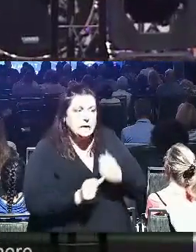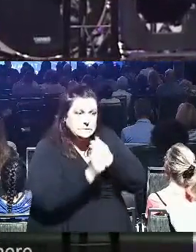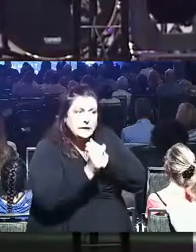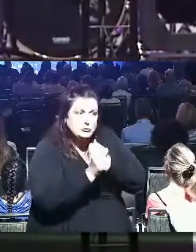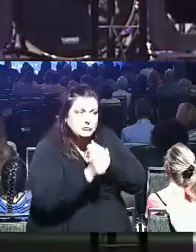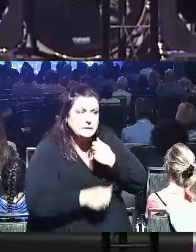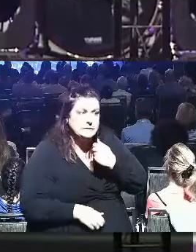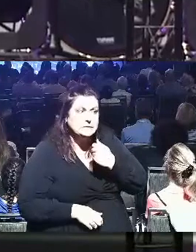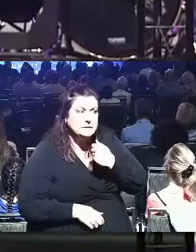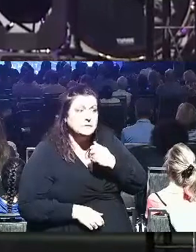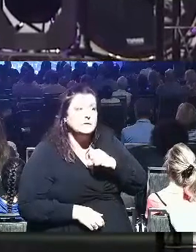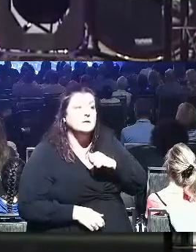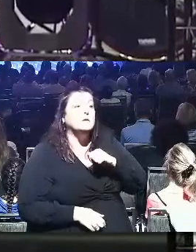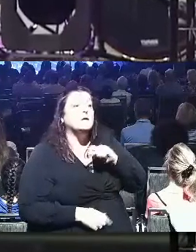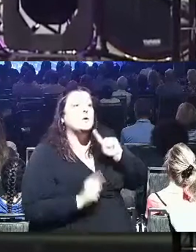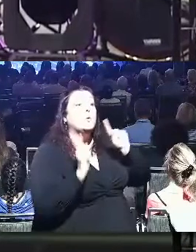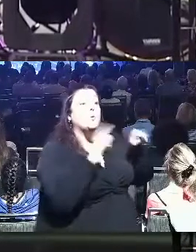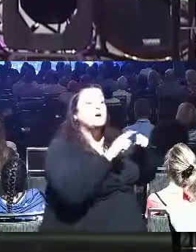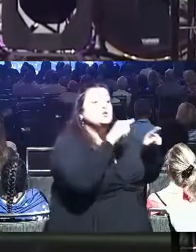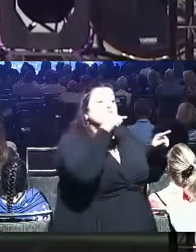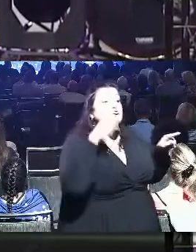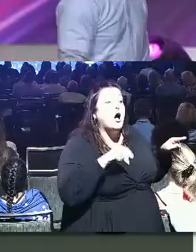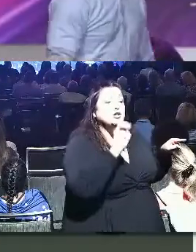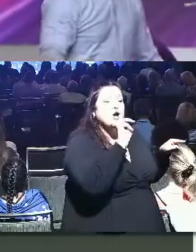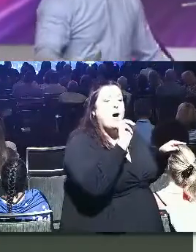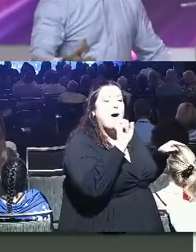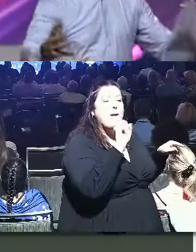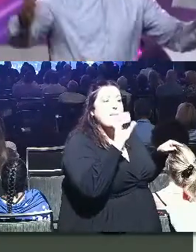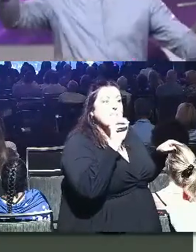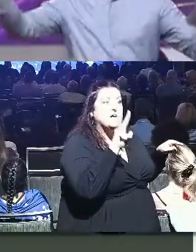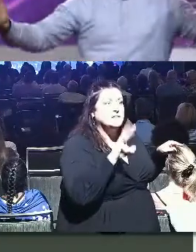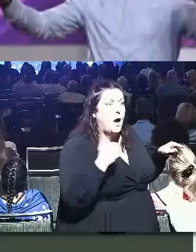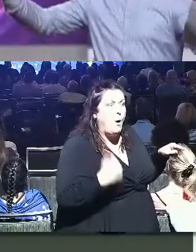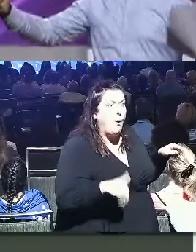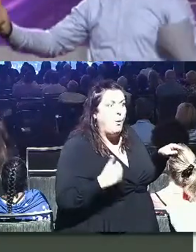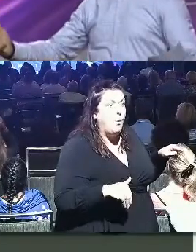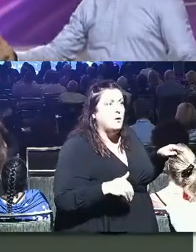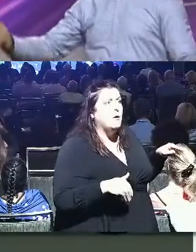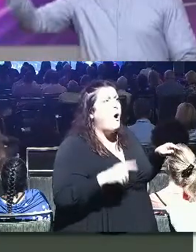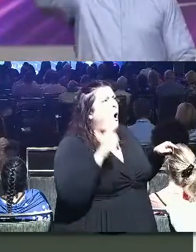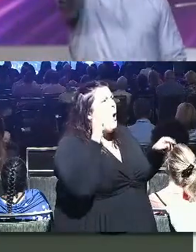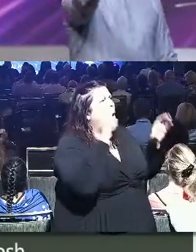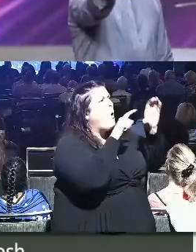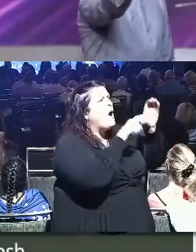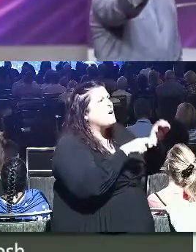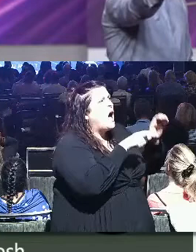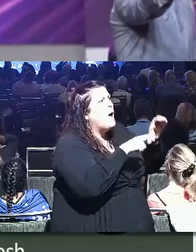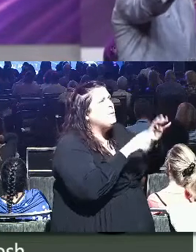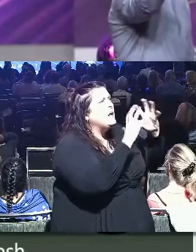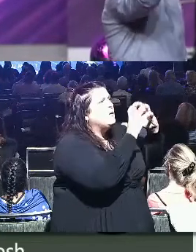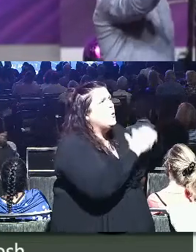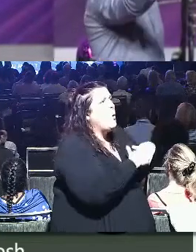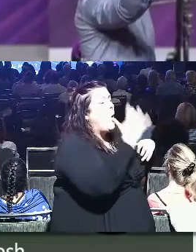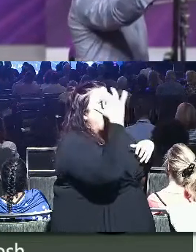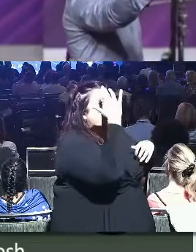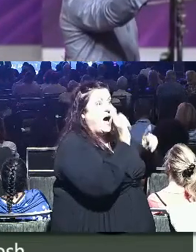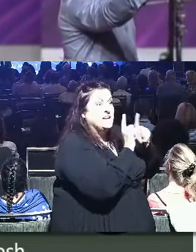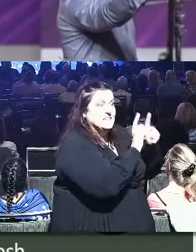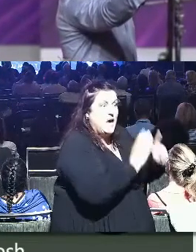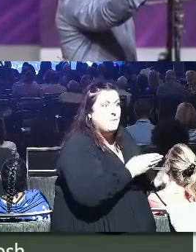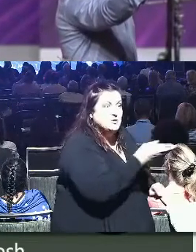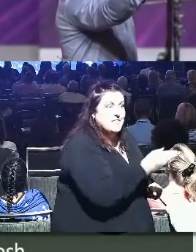When I planted the church in Moscow, Russia, I was like, oh my gosh, communism's teetering. You know why? Because there's disciples there. It makes